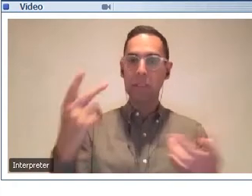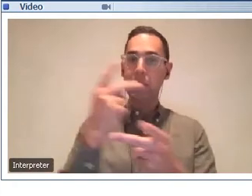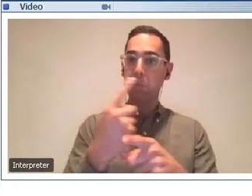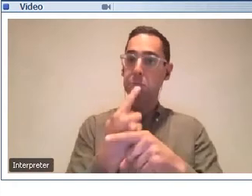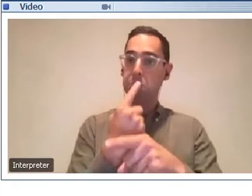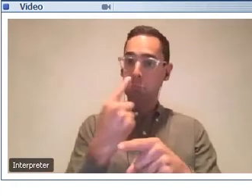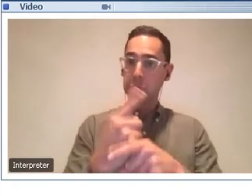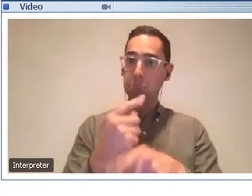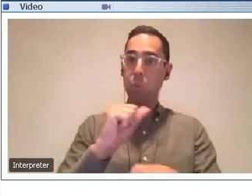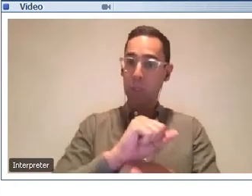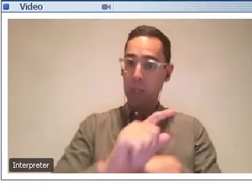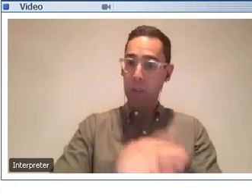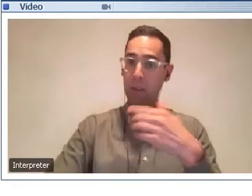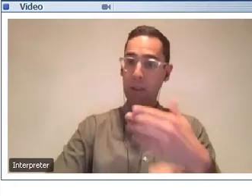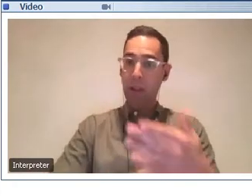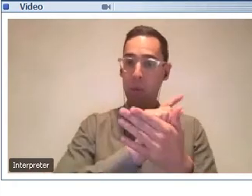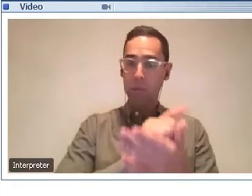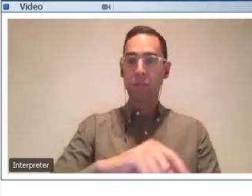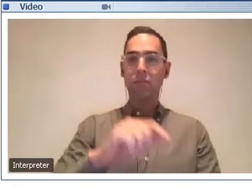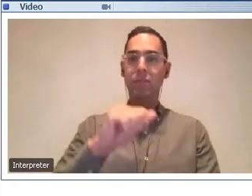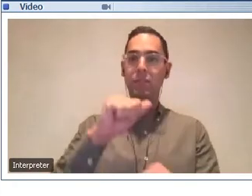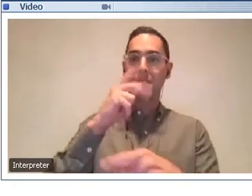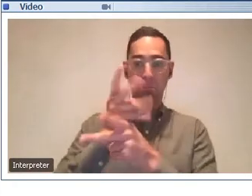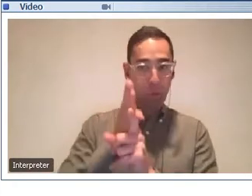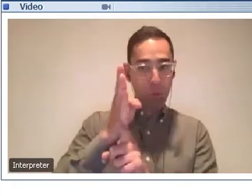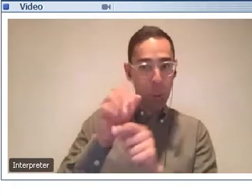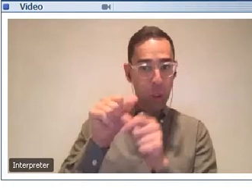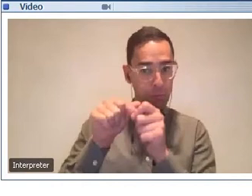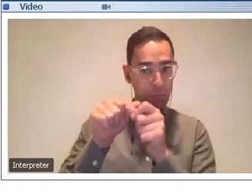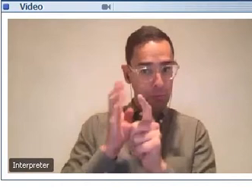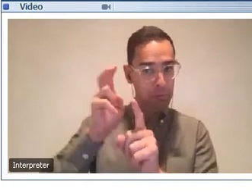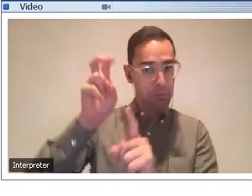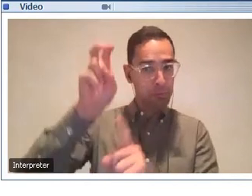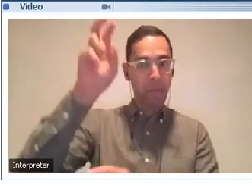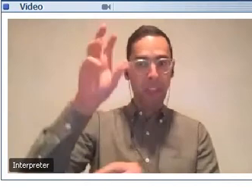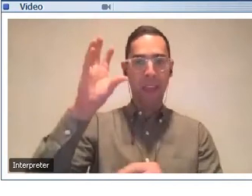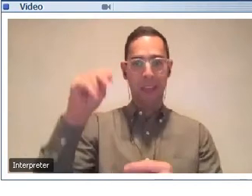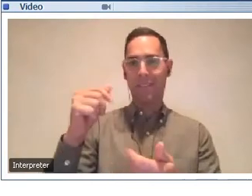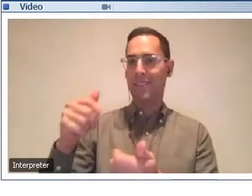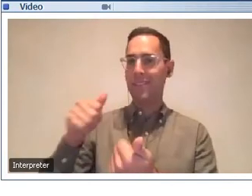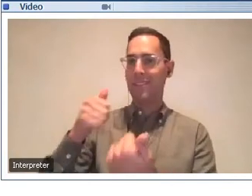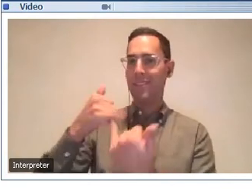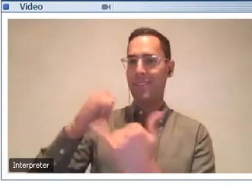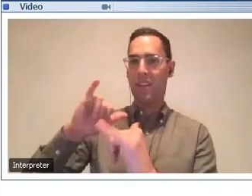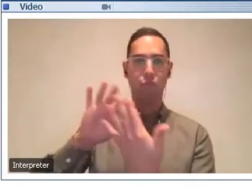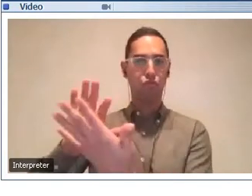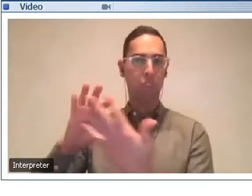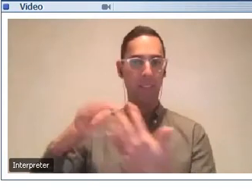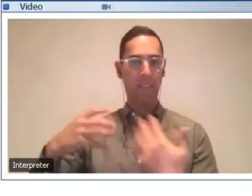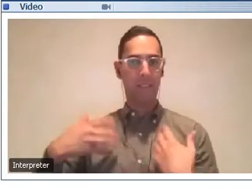workforce, keep careers on track, and address their own health needs. This is a good